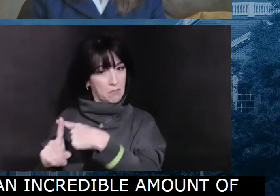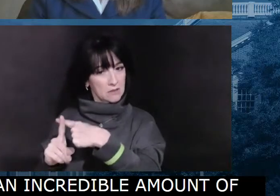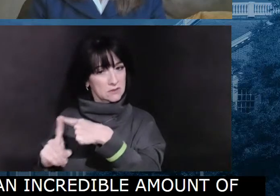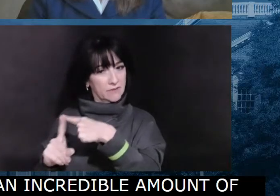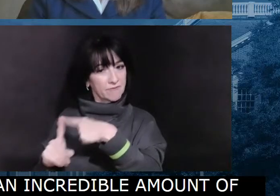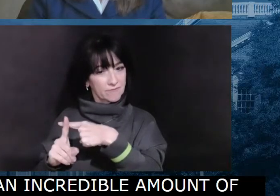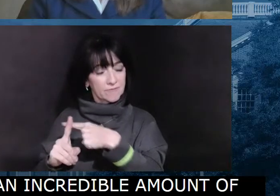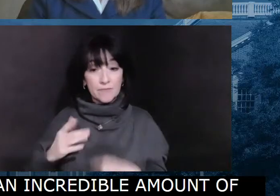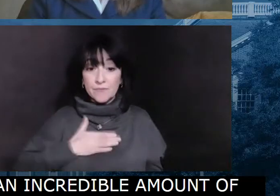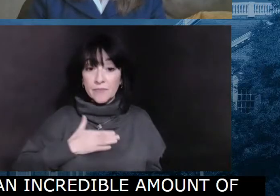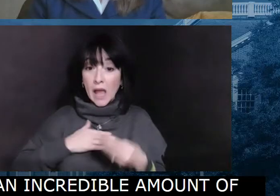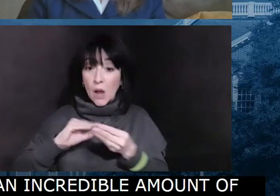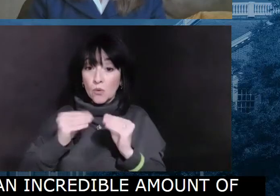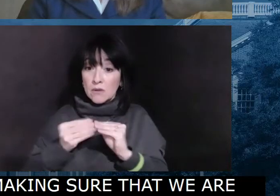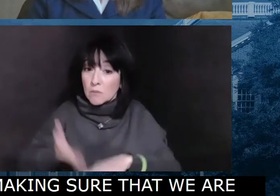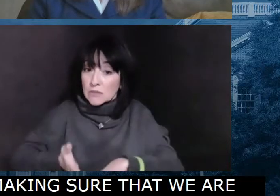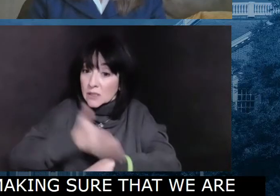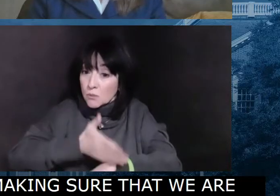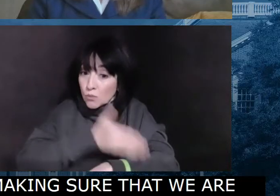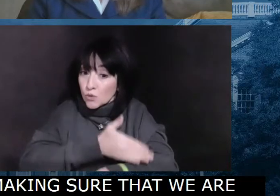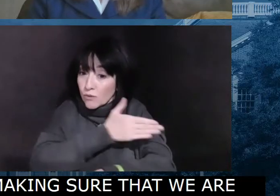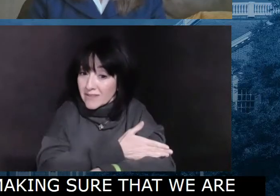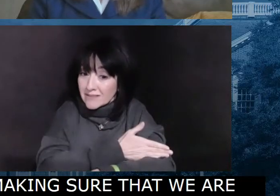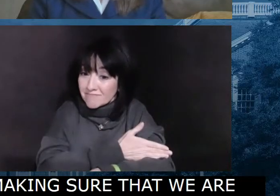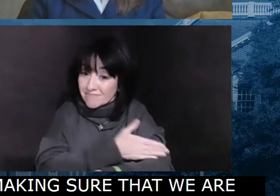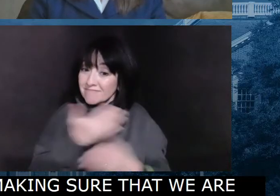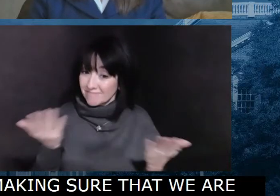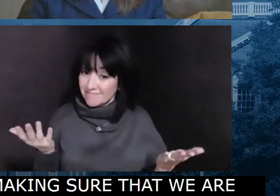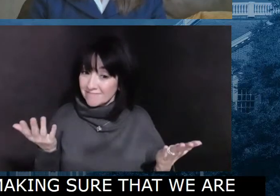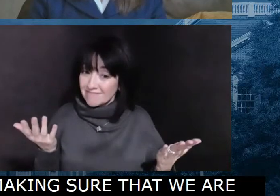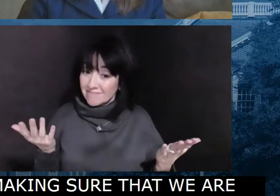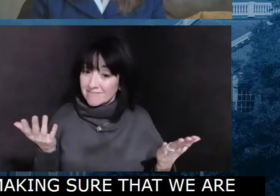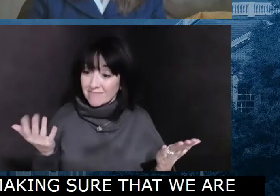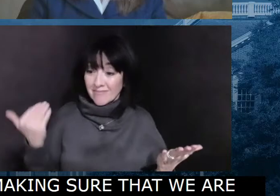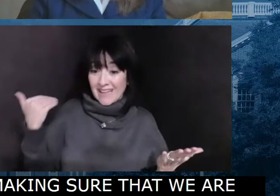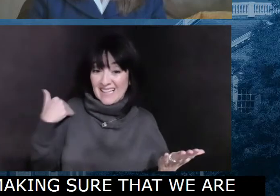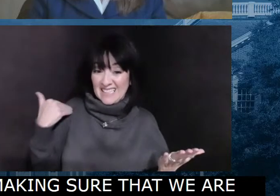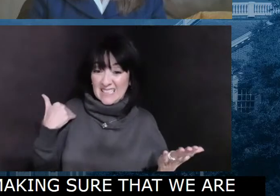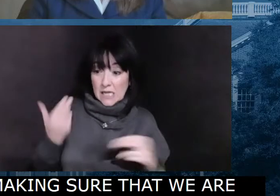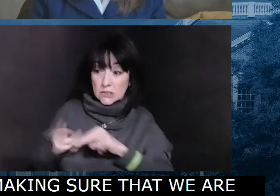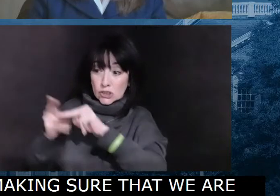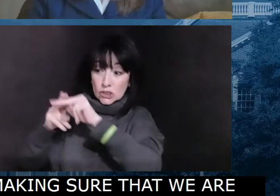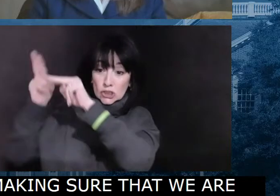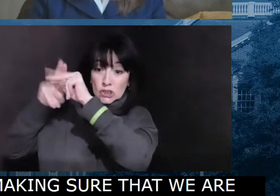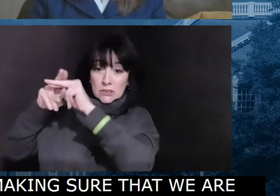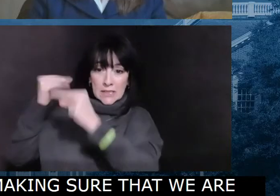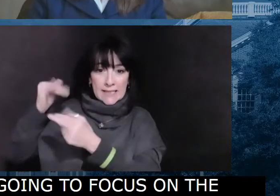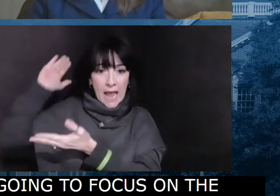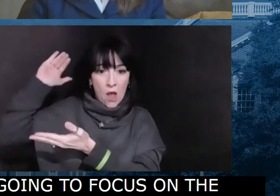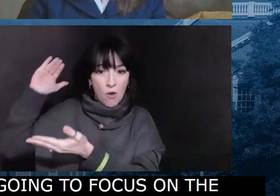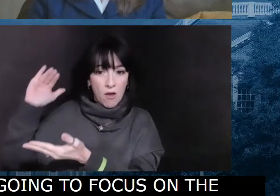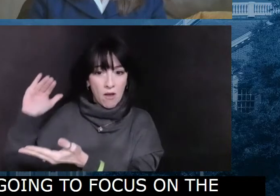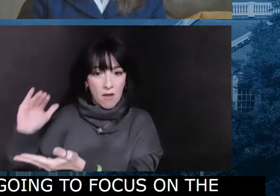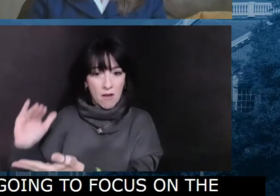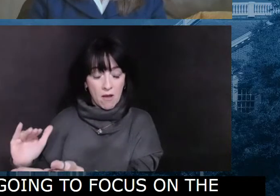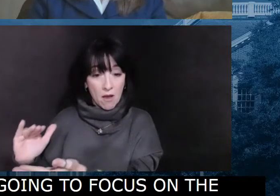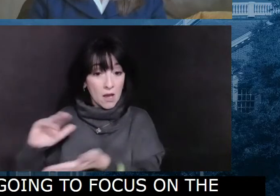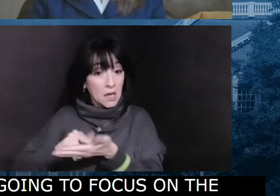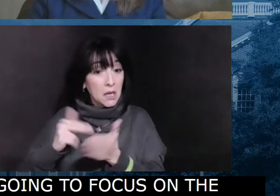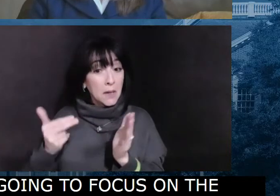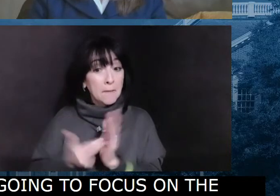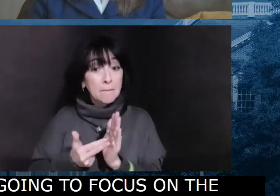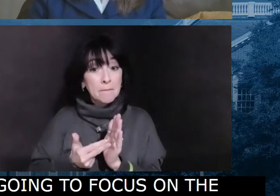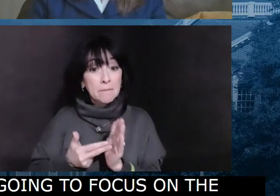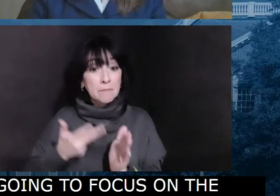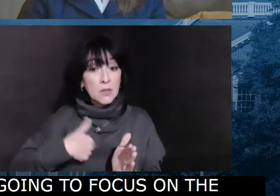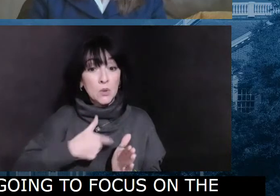much better. We're on the downslope from this latest peak. That doesn't mean we can relax. That doesn't mean we don't